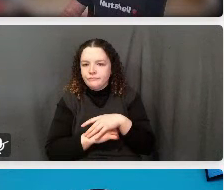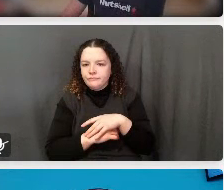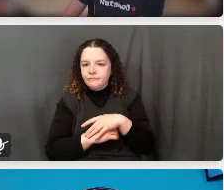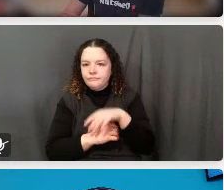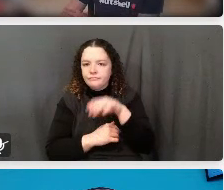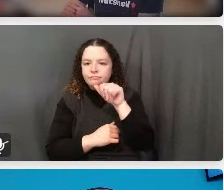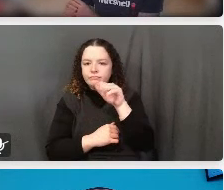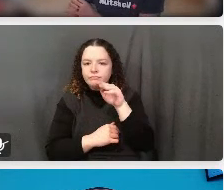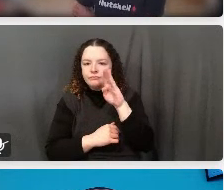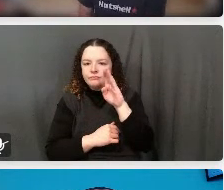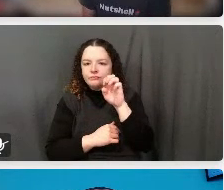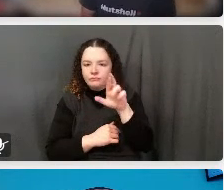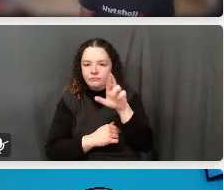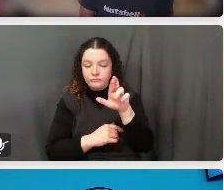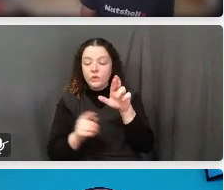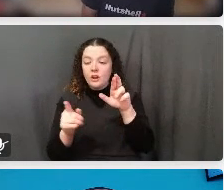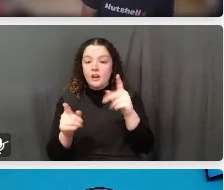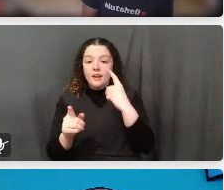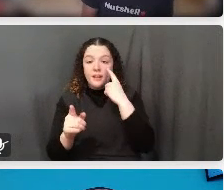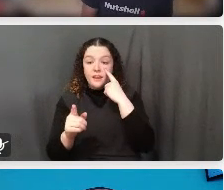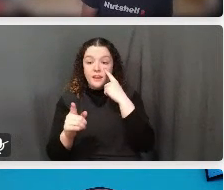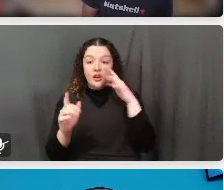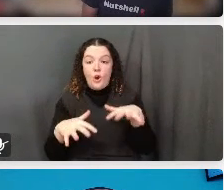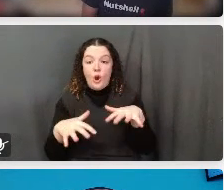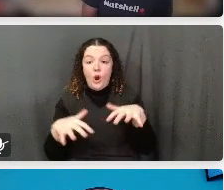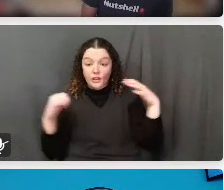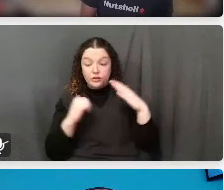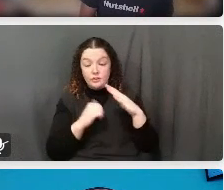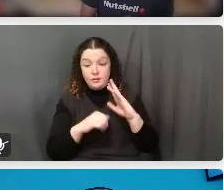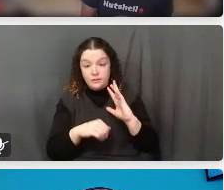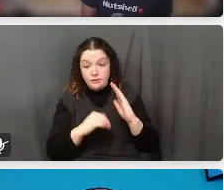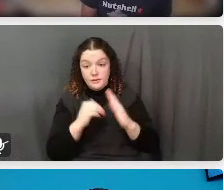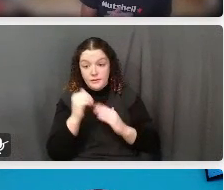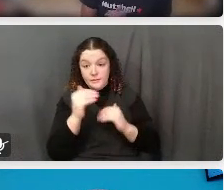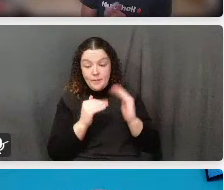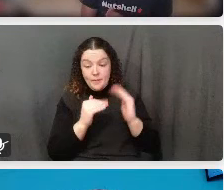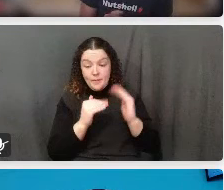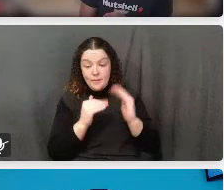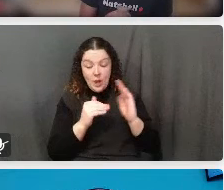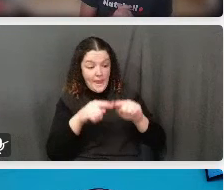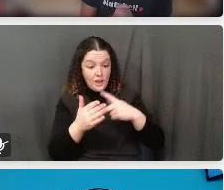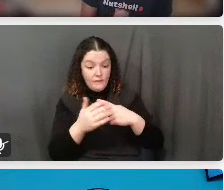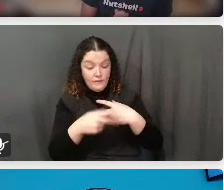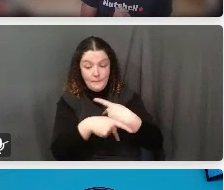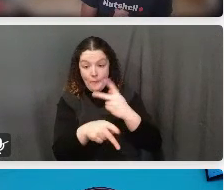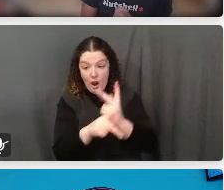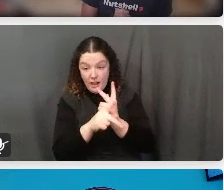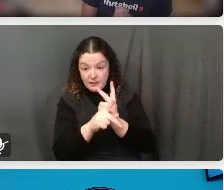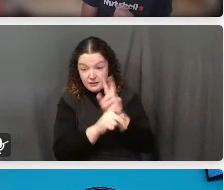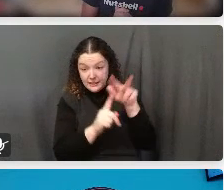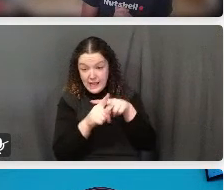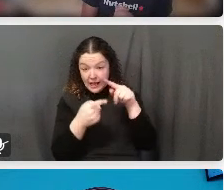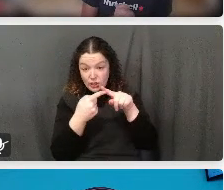Amber, I think the question is, can audiences be built based off products assigned to them as well as tags? I'm not exactly